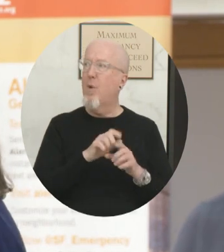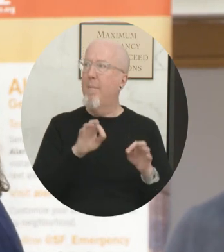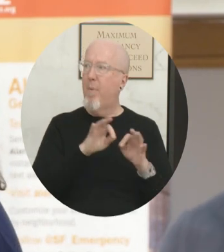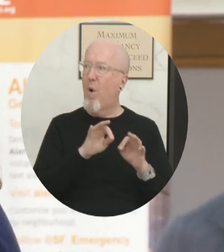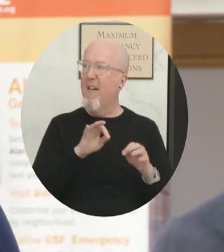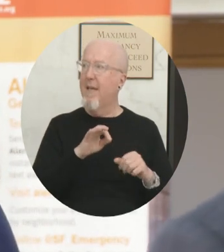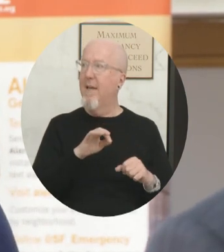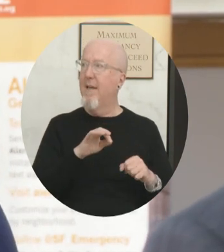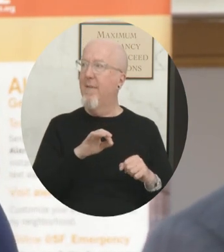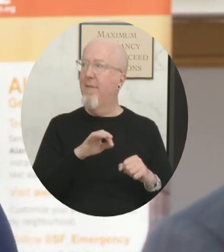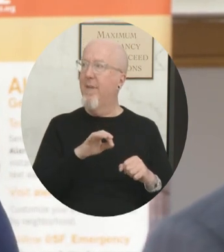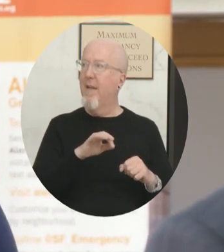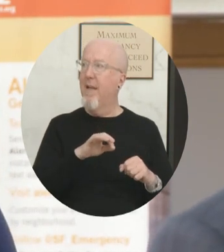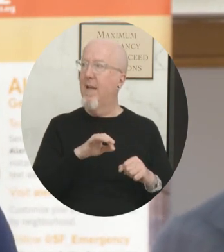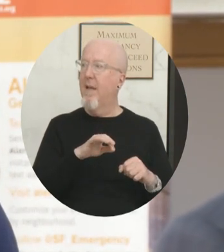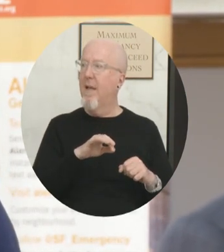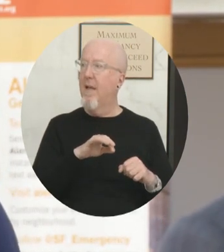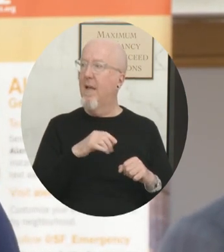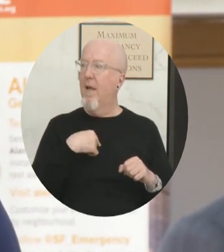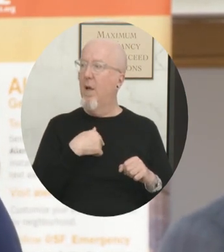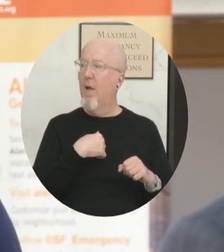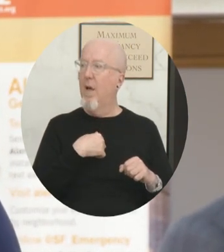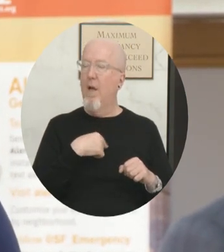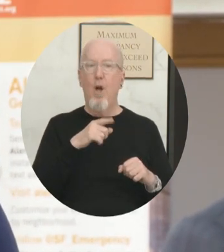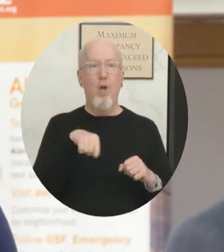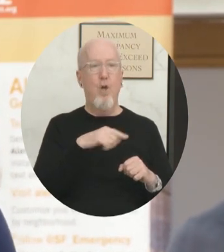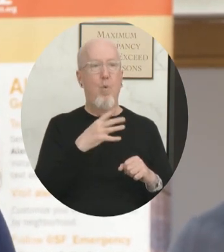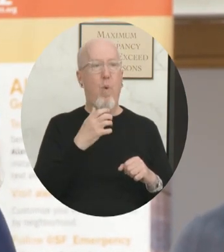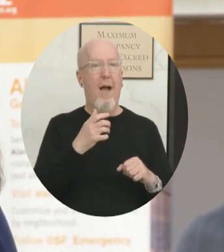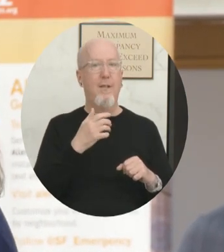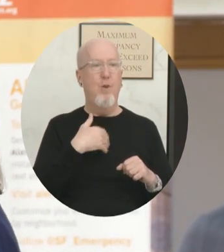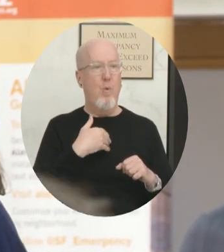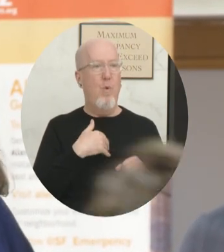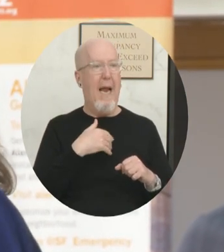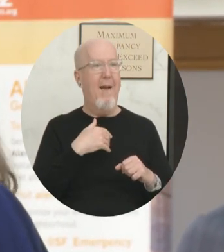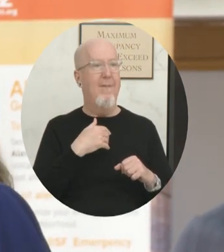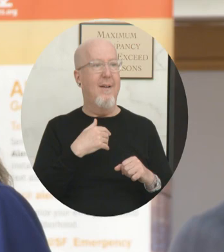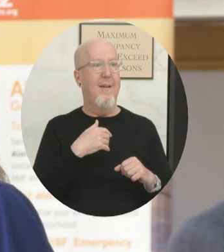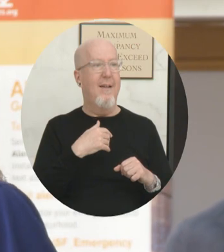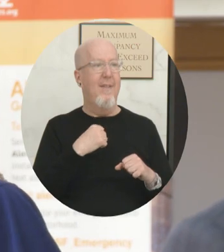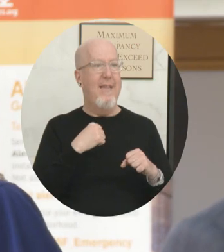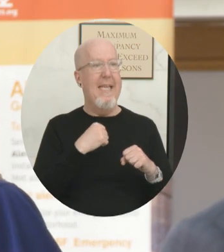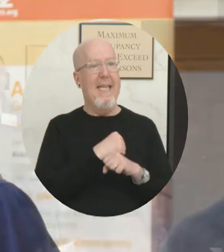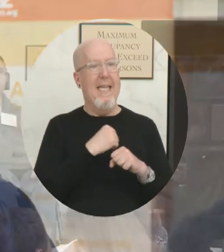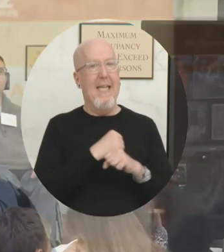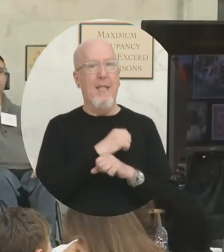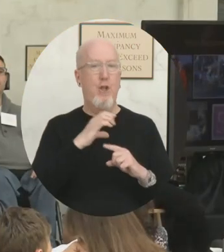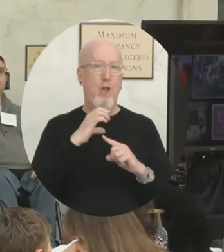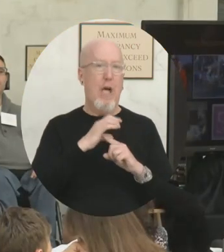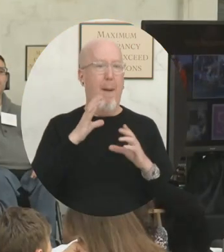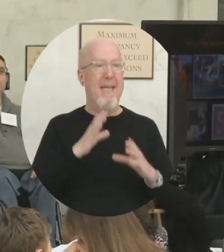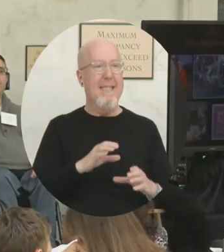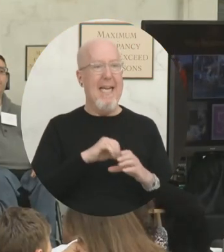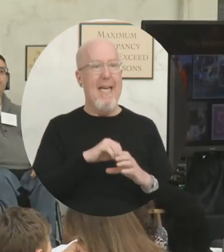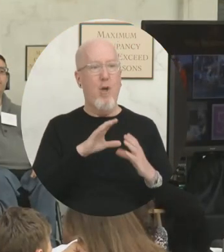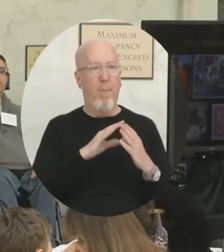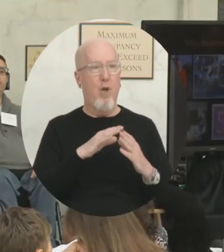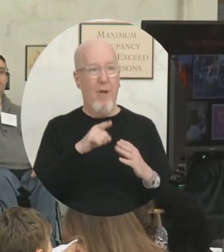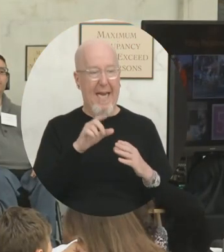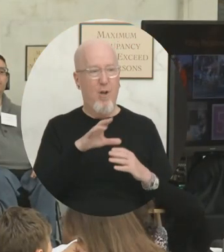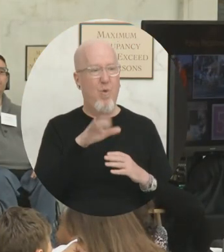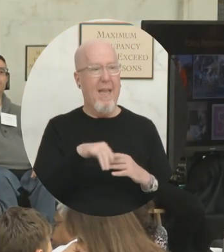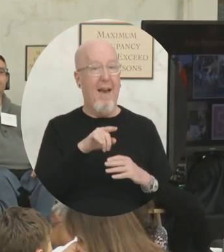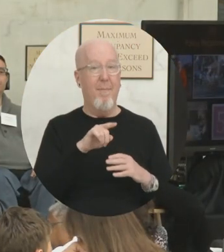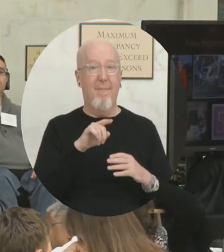you all want to be the champions in your communities, and you can do that by just coming together and just start